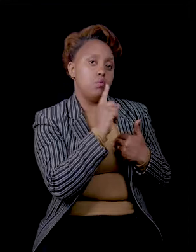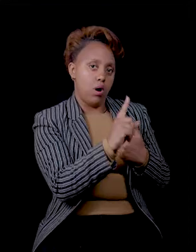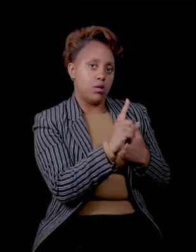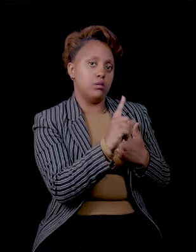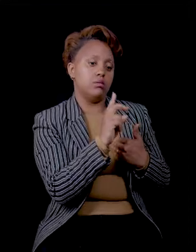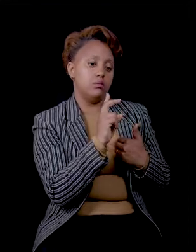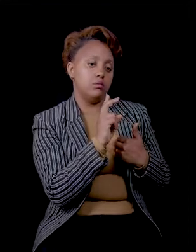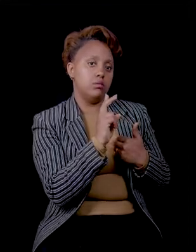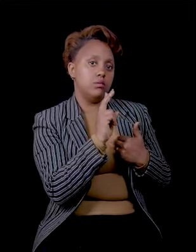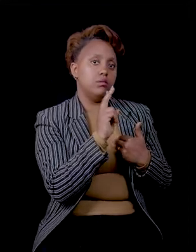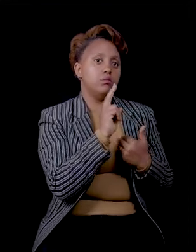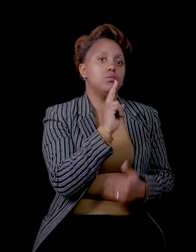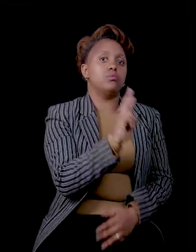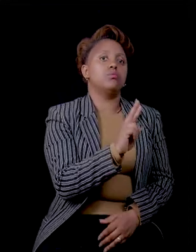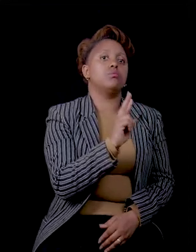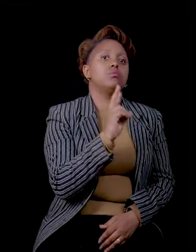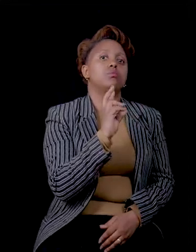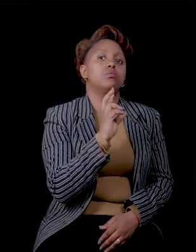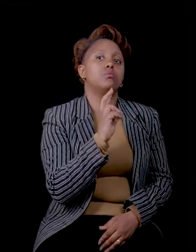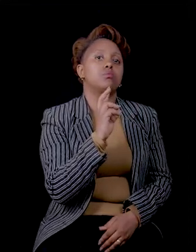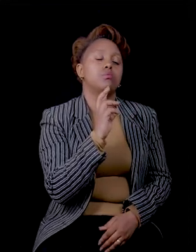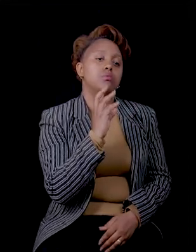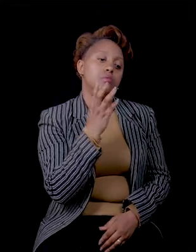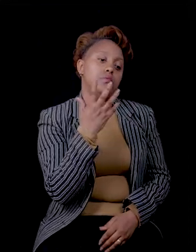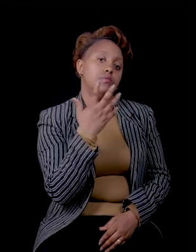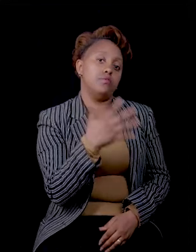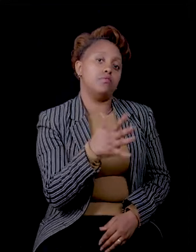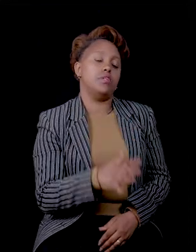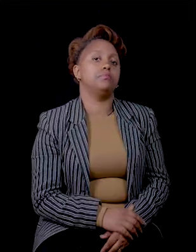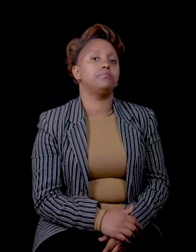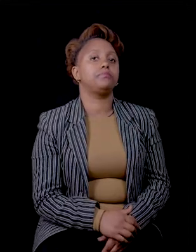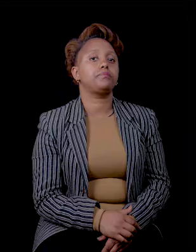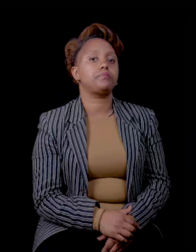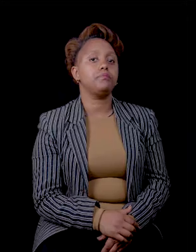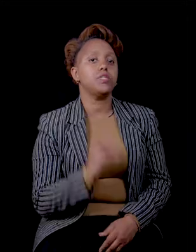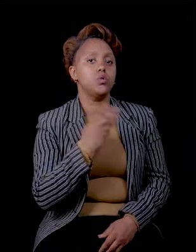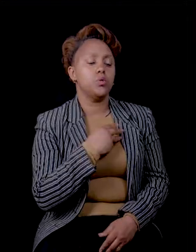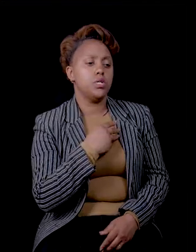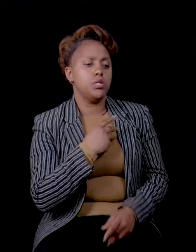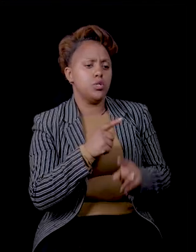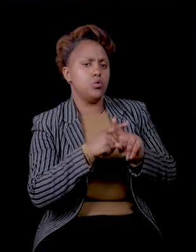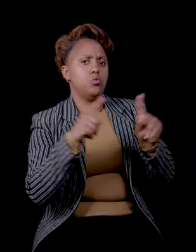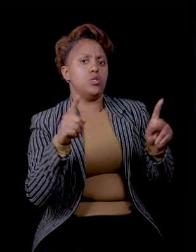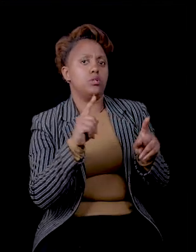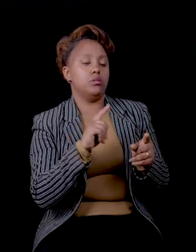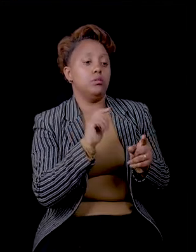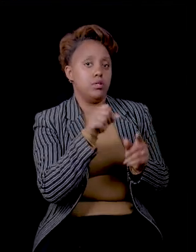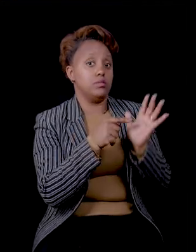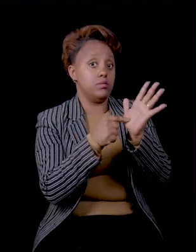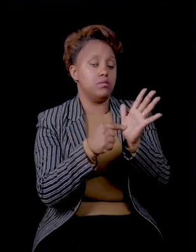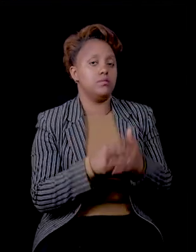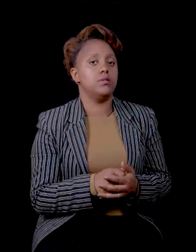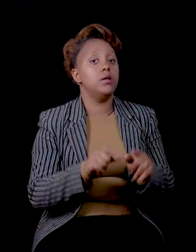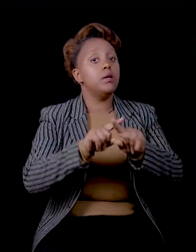1, into 6, and into 15. And we see that the unique conditions are